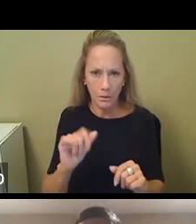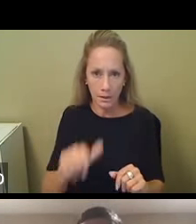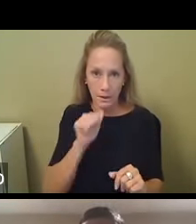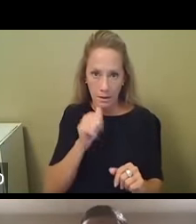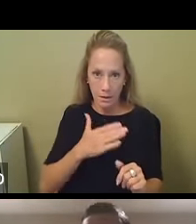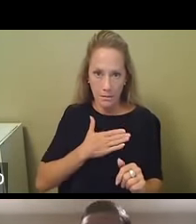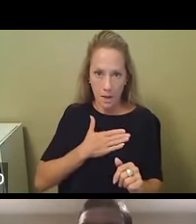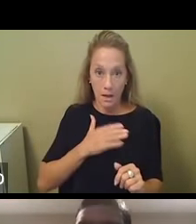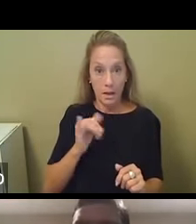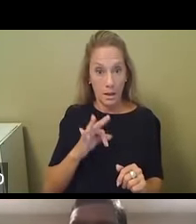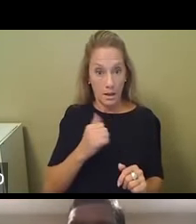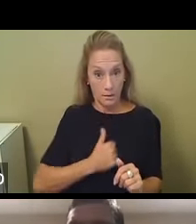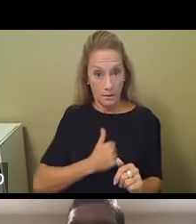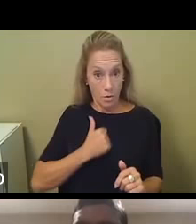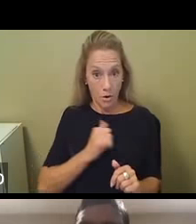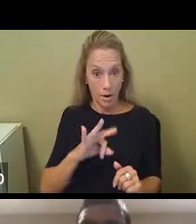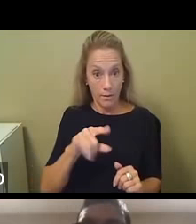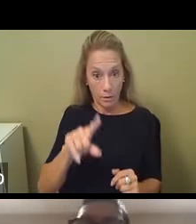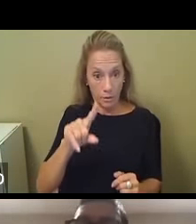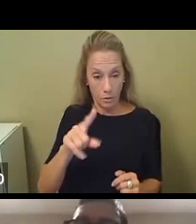And I'm sorry if it came across like that.